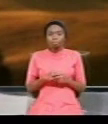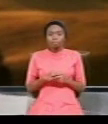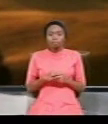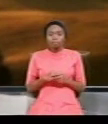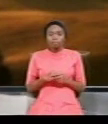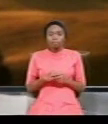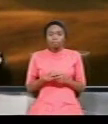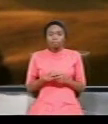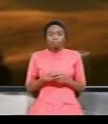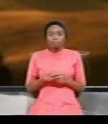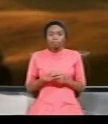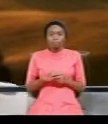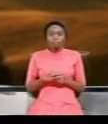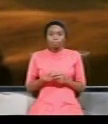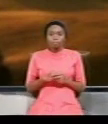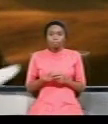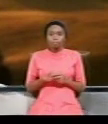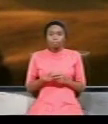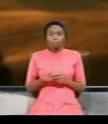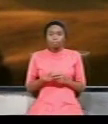Titus chapter 2,